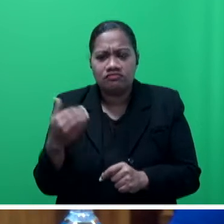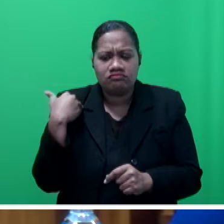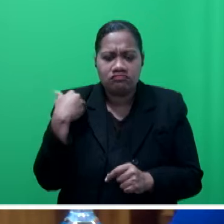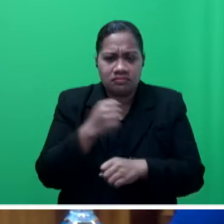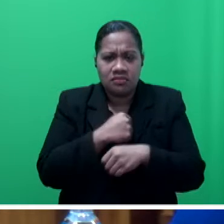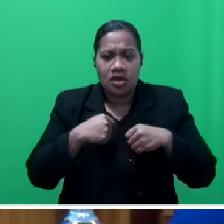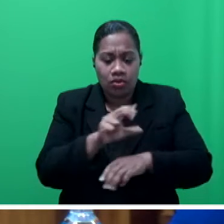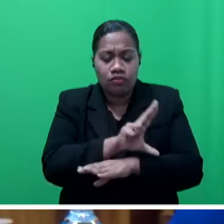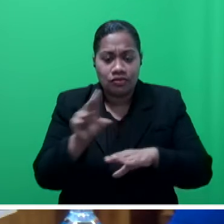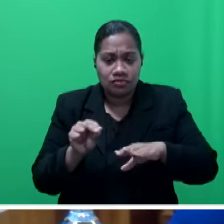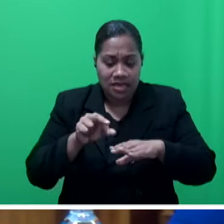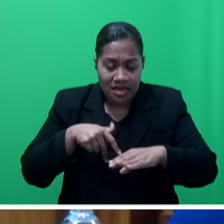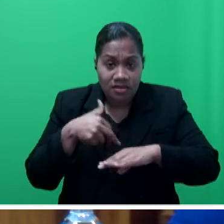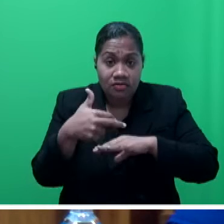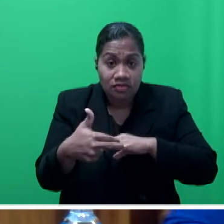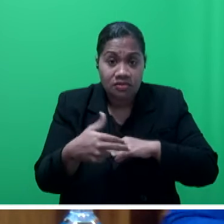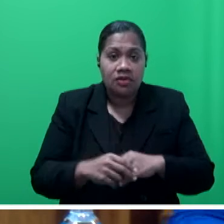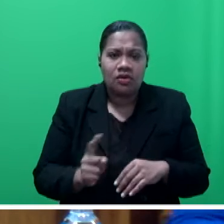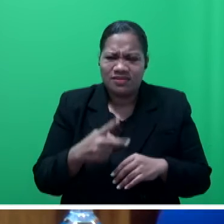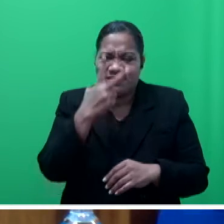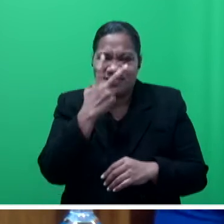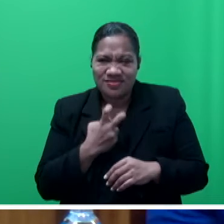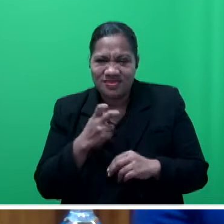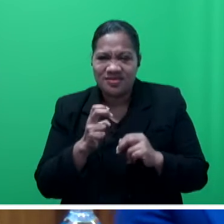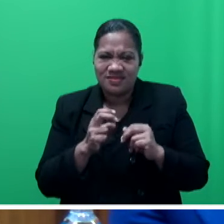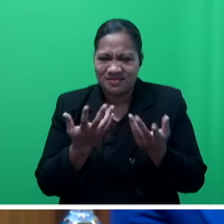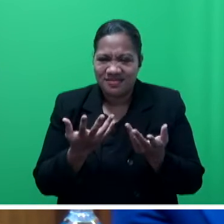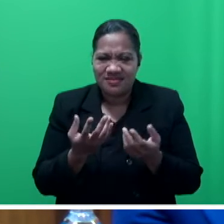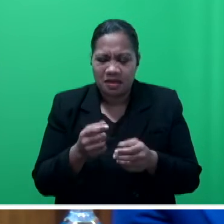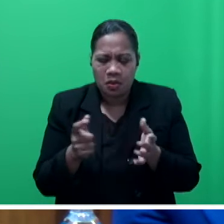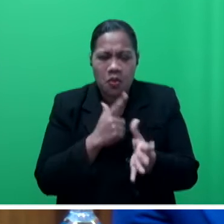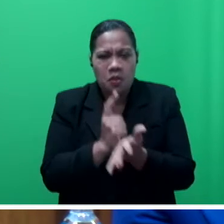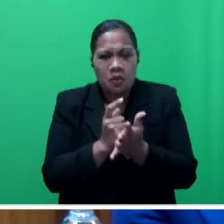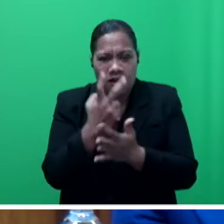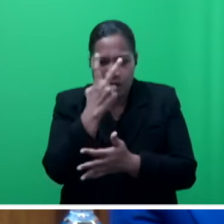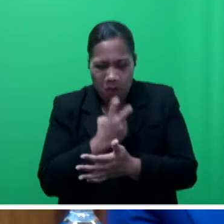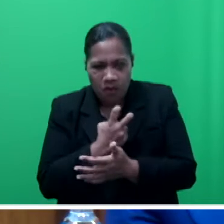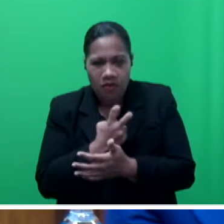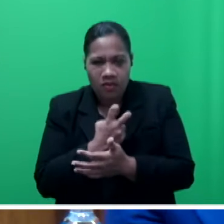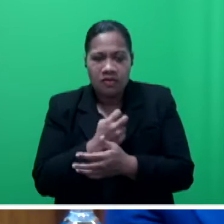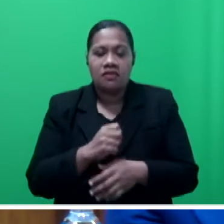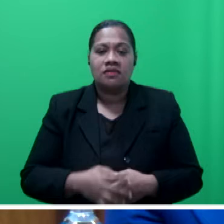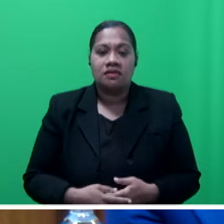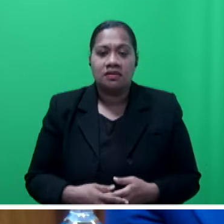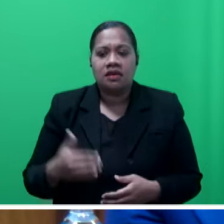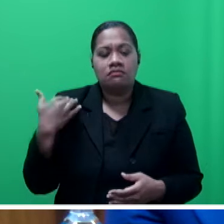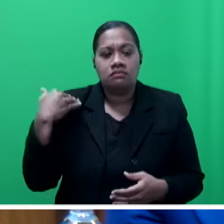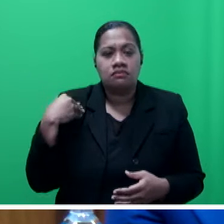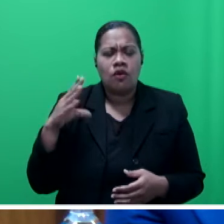crossings are aging infrastructure. A lot of them are quite old. The impact of natural